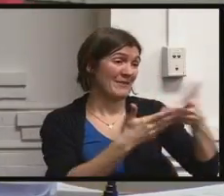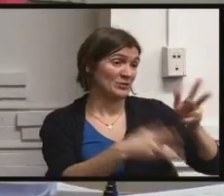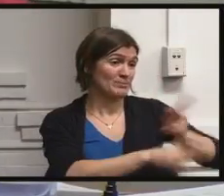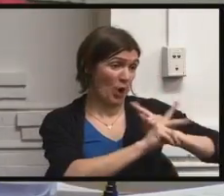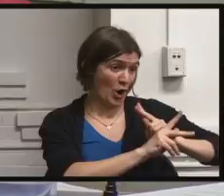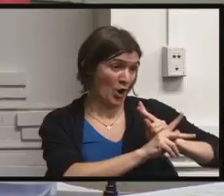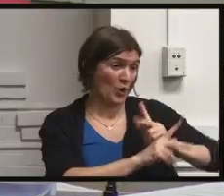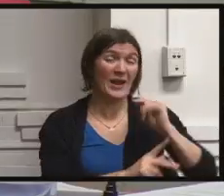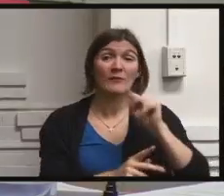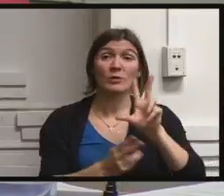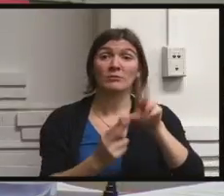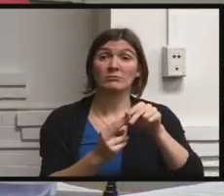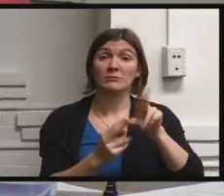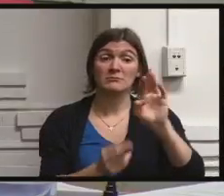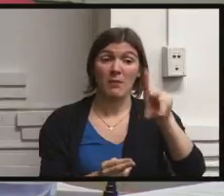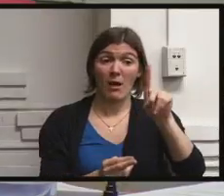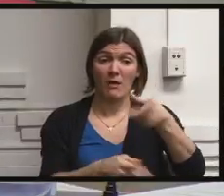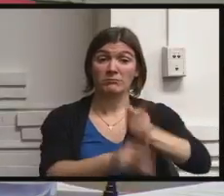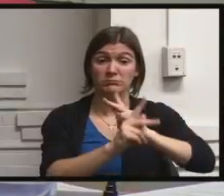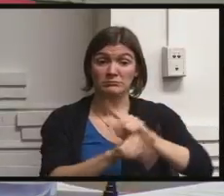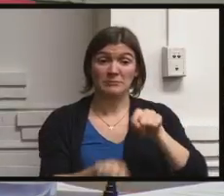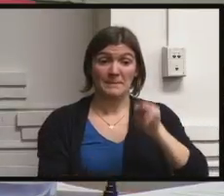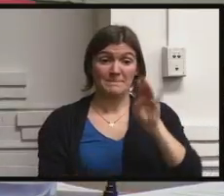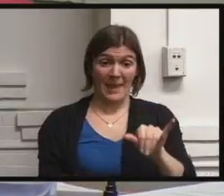got that bond this May,